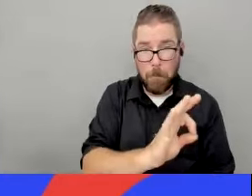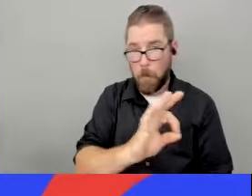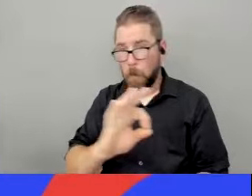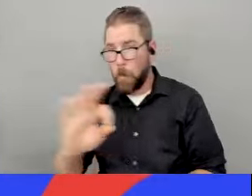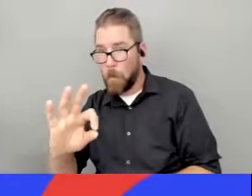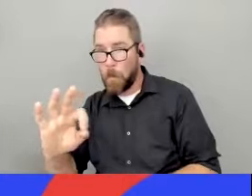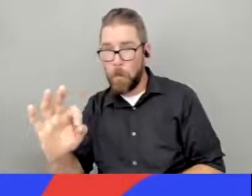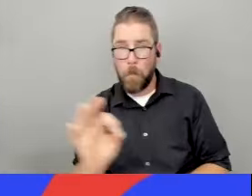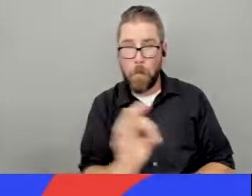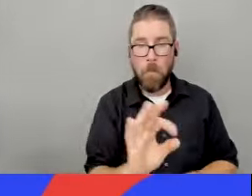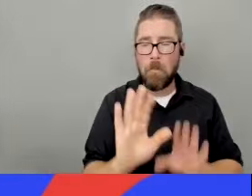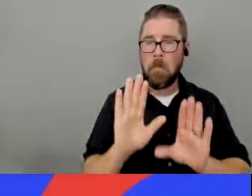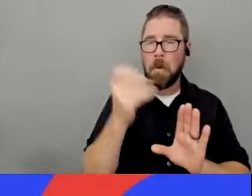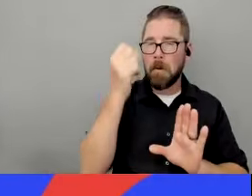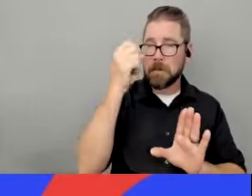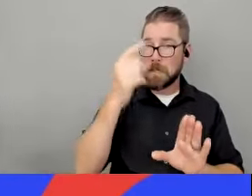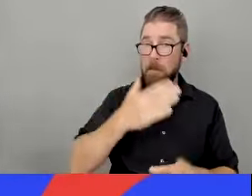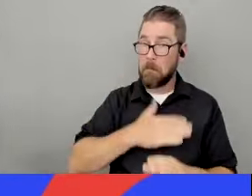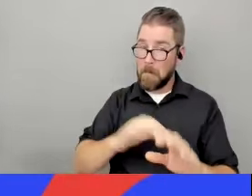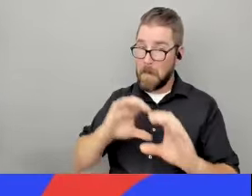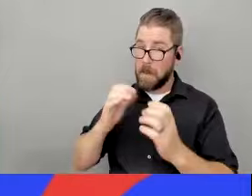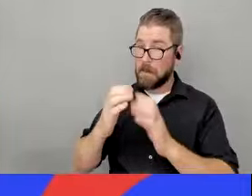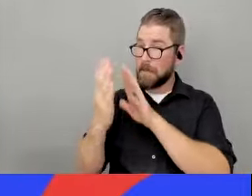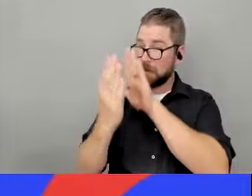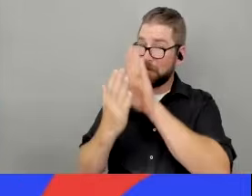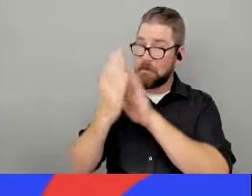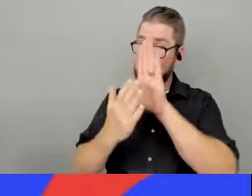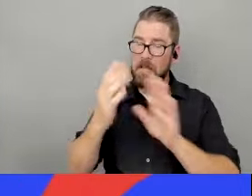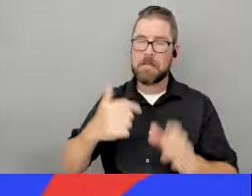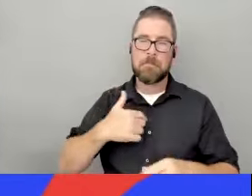class, so it's very slow, but they could speed it up to the pieces they really need,